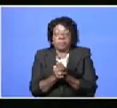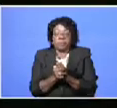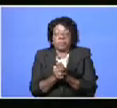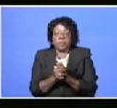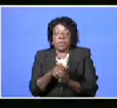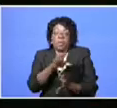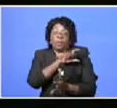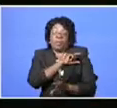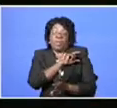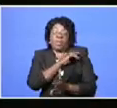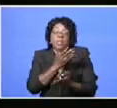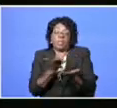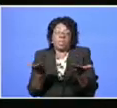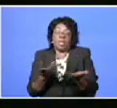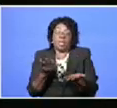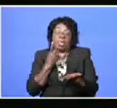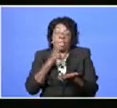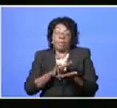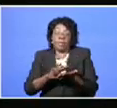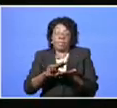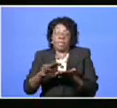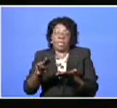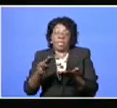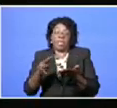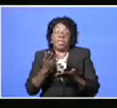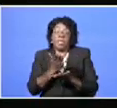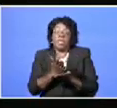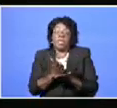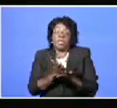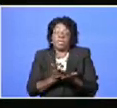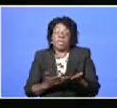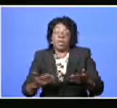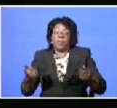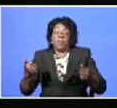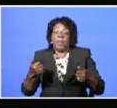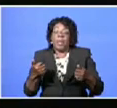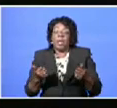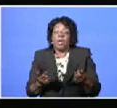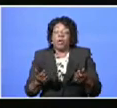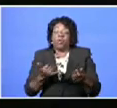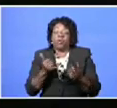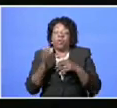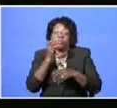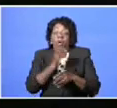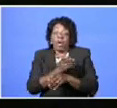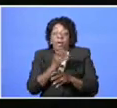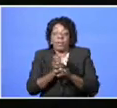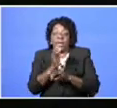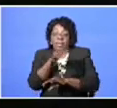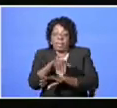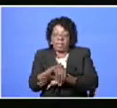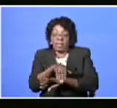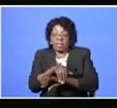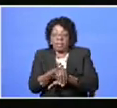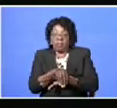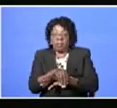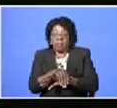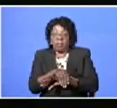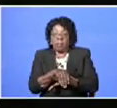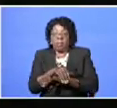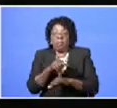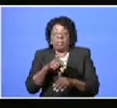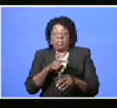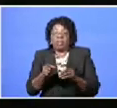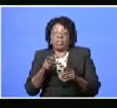Well, police are investigating a series of incidents overnight, including a shooting incident in the Brougham Street area, which has left a man in hospital.